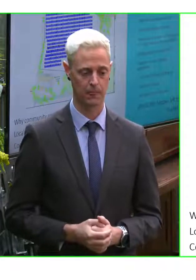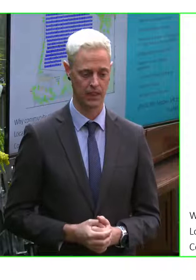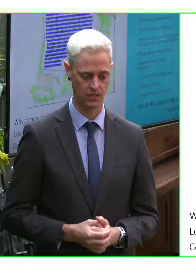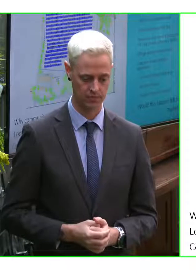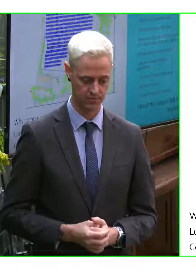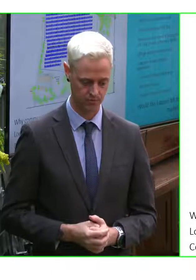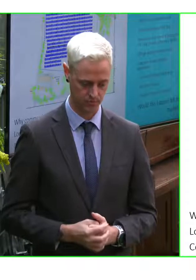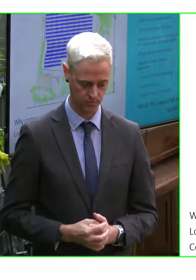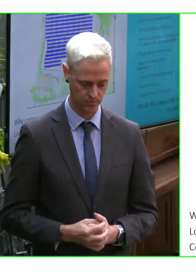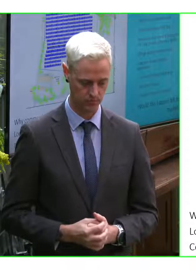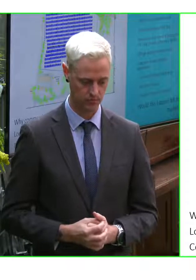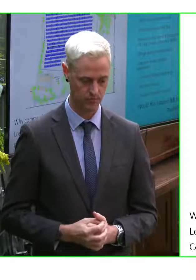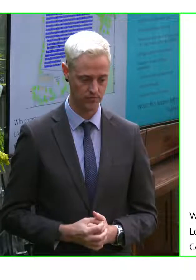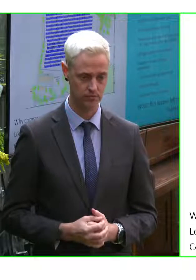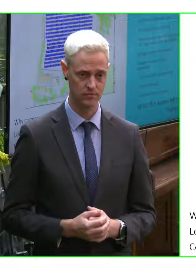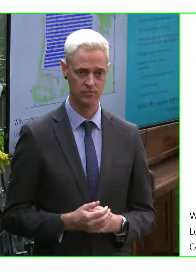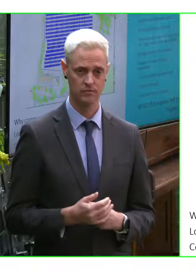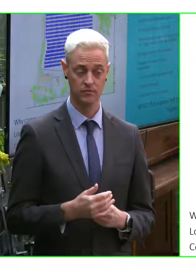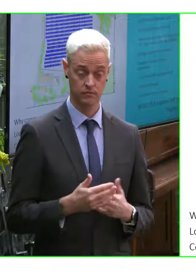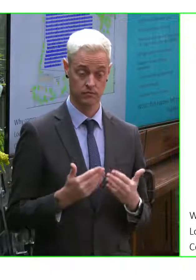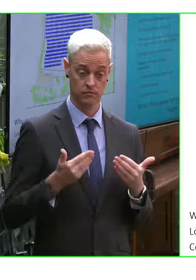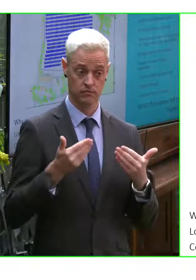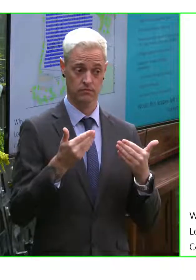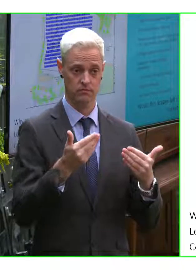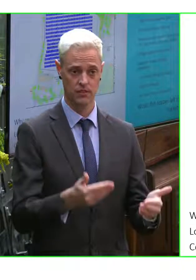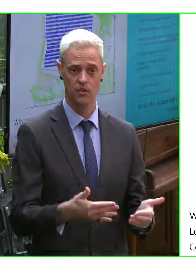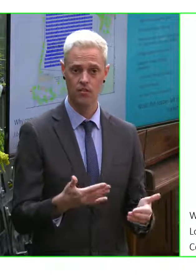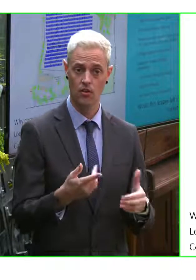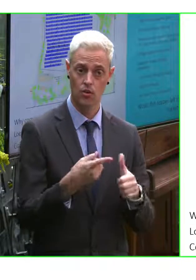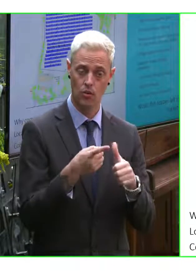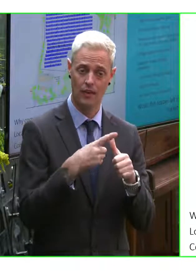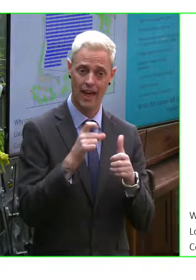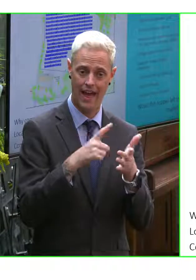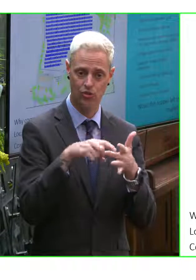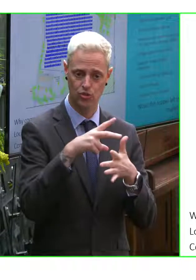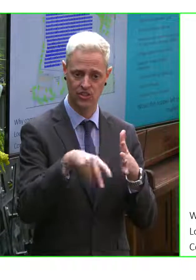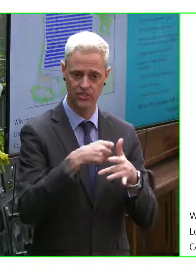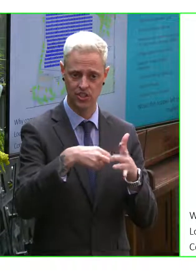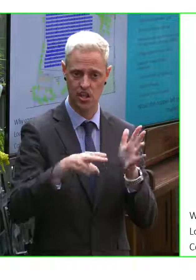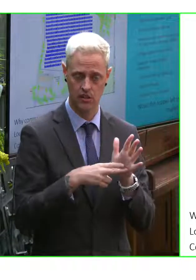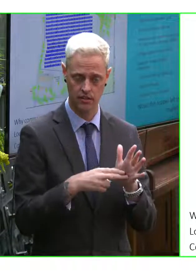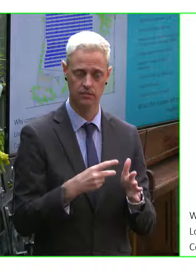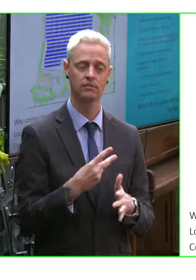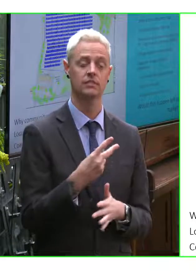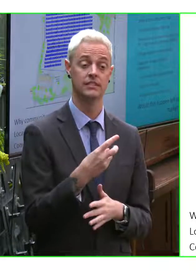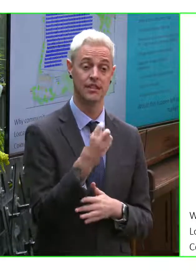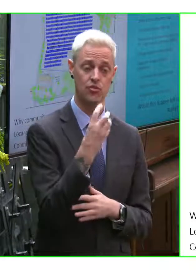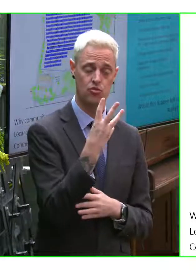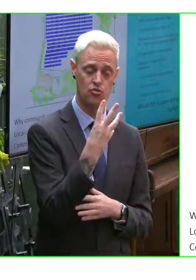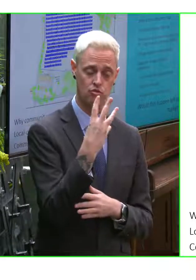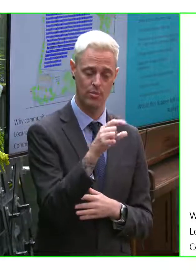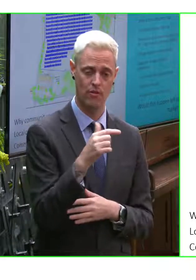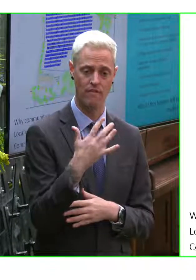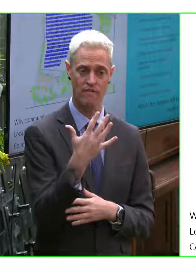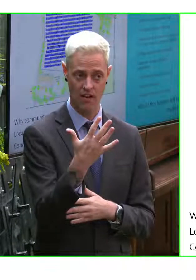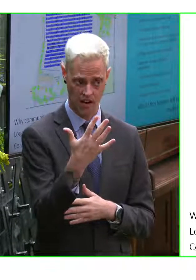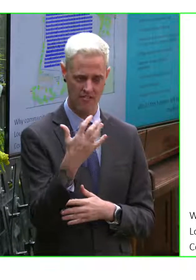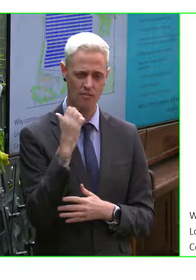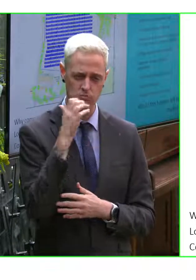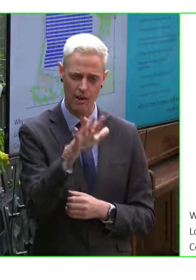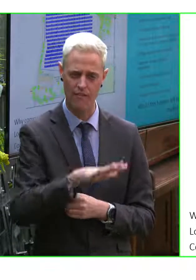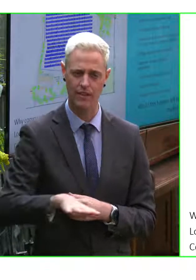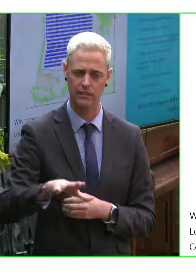Another project is a 2 megawatt solar farm in Accrington, and this is on a kind of 3.5 hectare brownfield